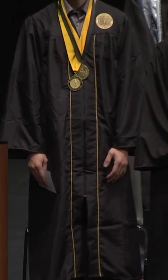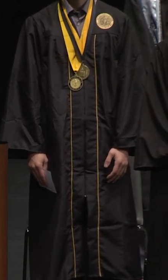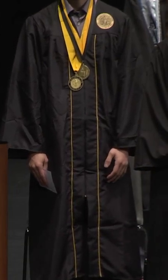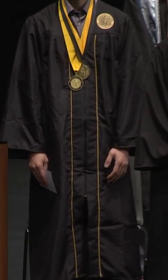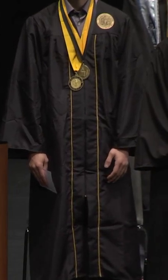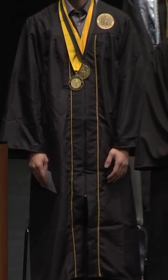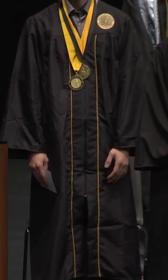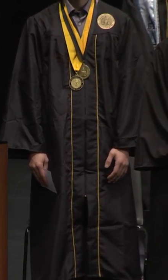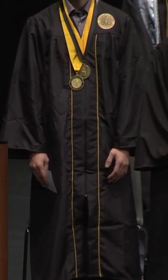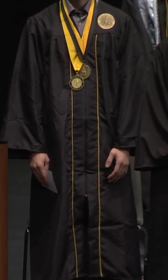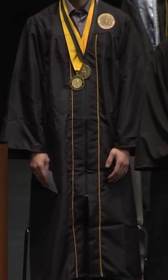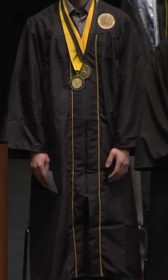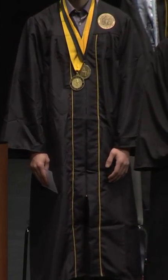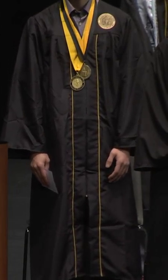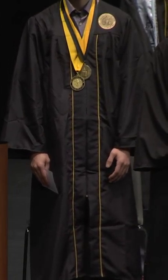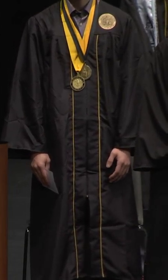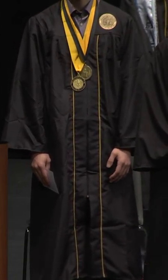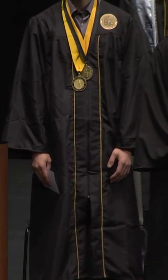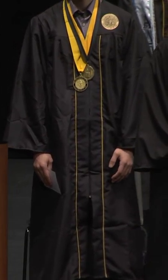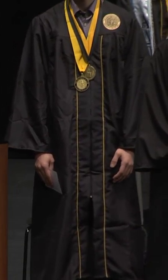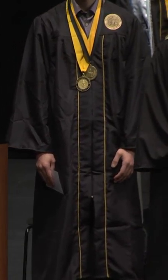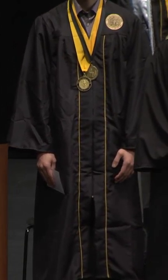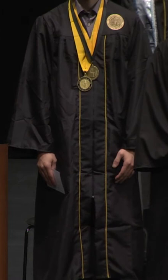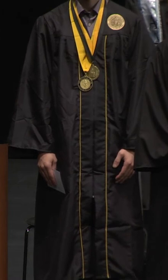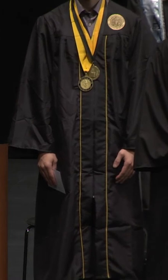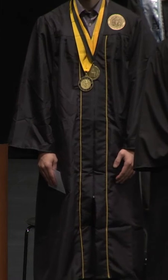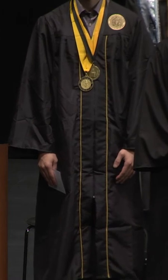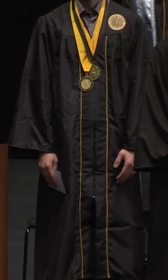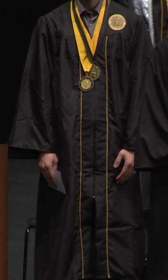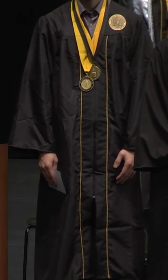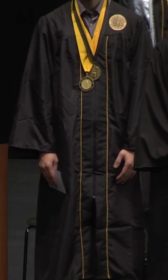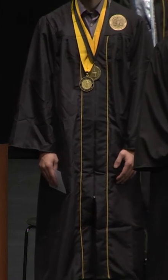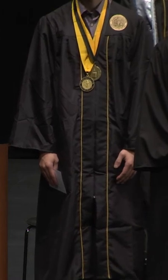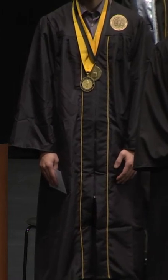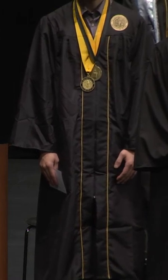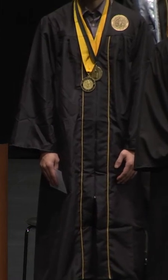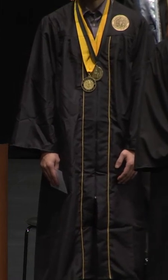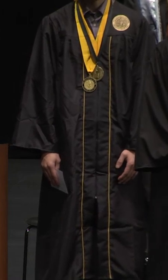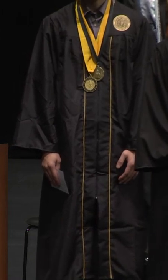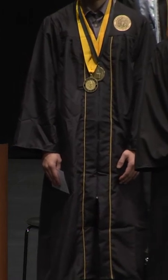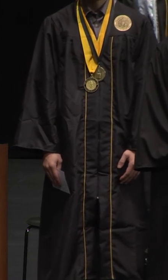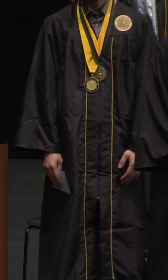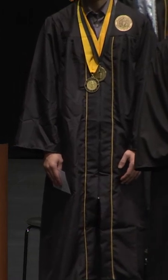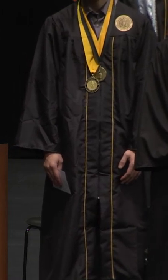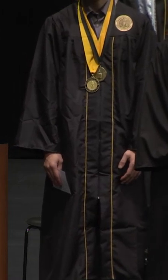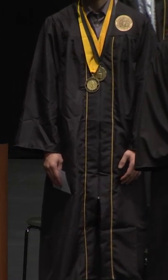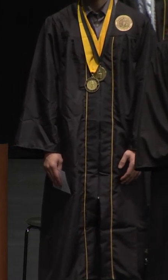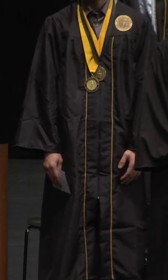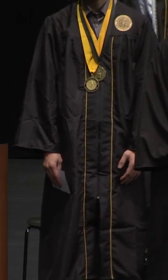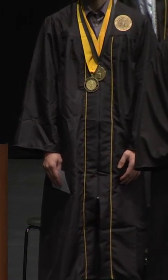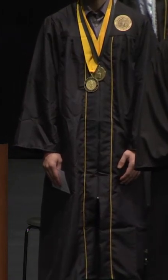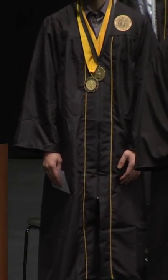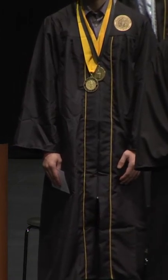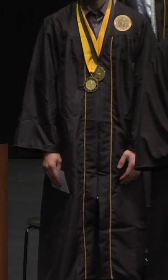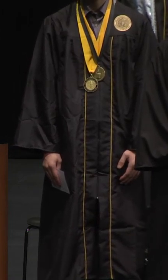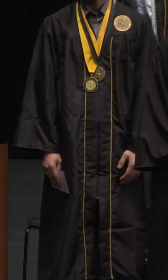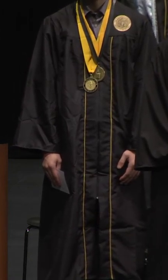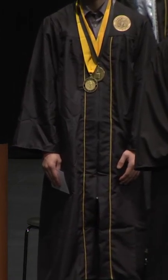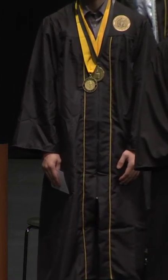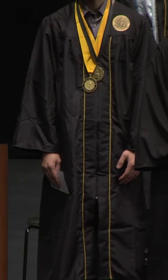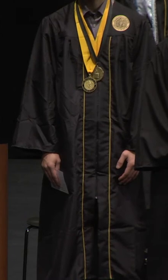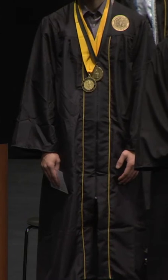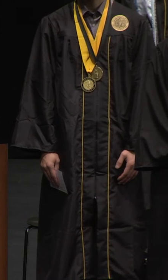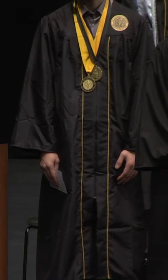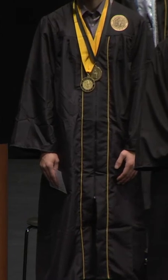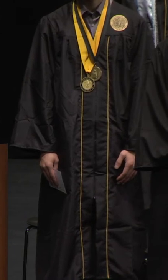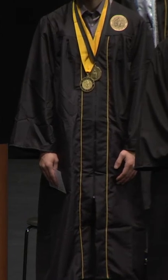the authority vested in me by the Board of Regents, State of Iowa, I confer on each of you